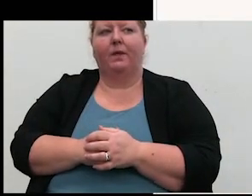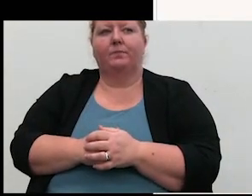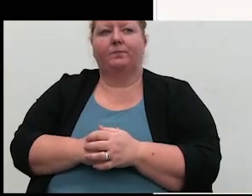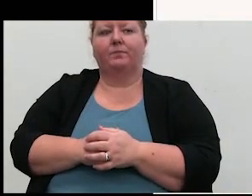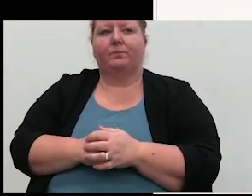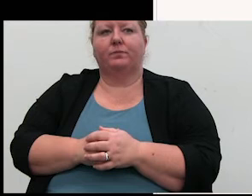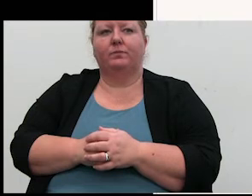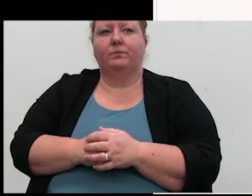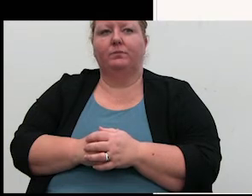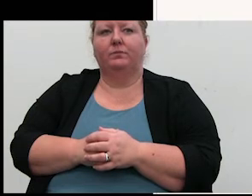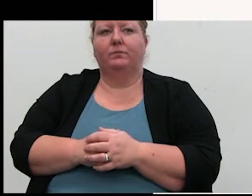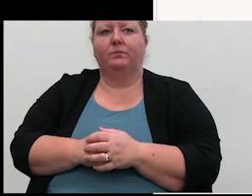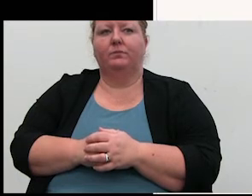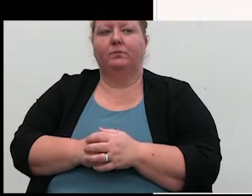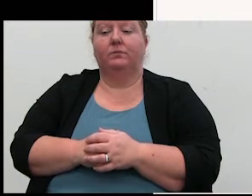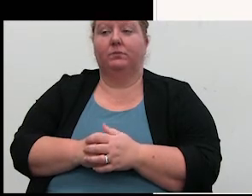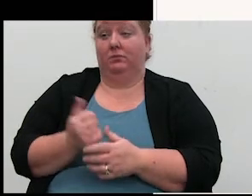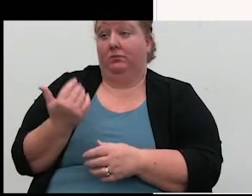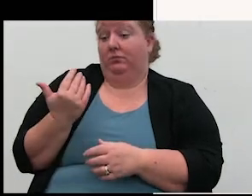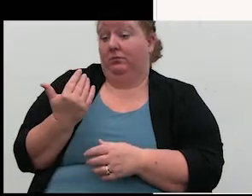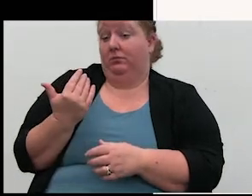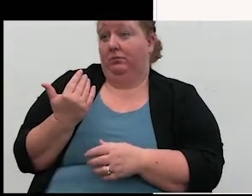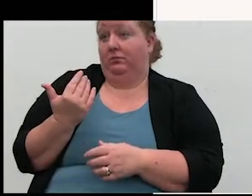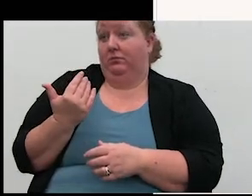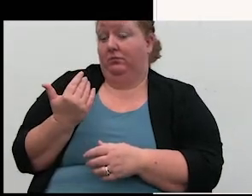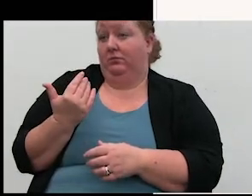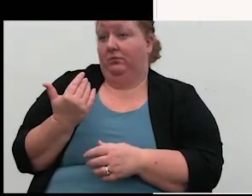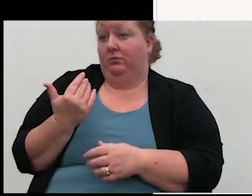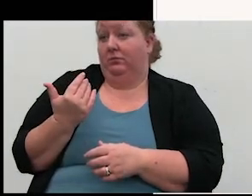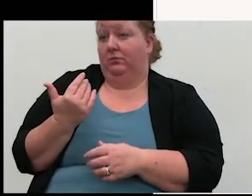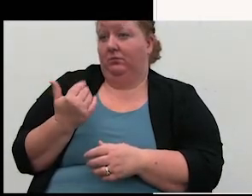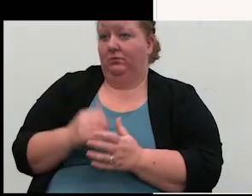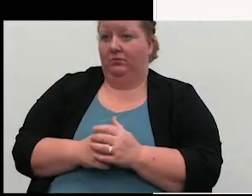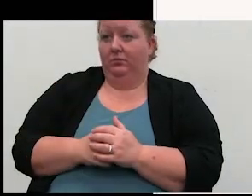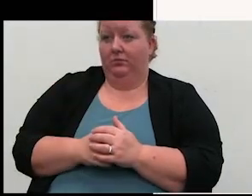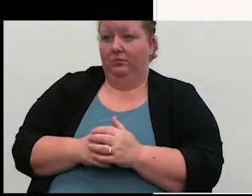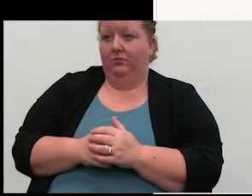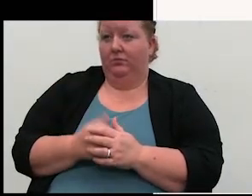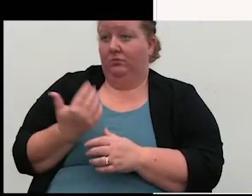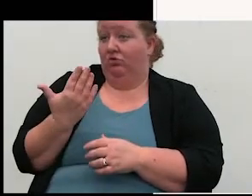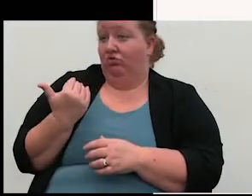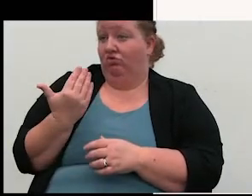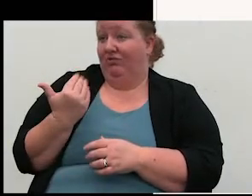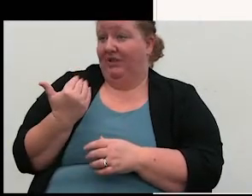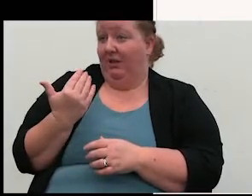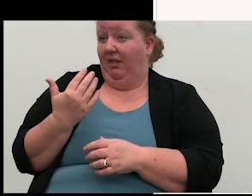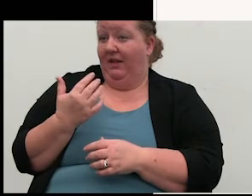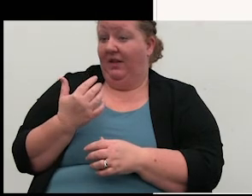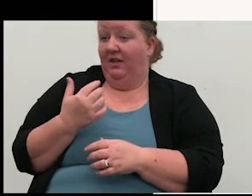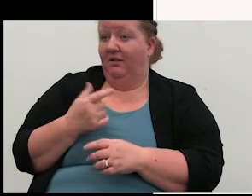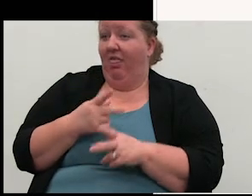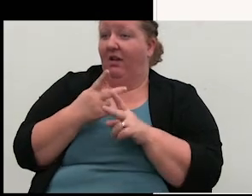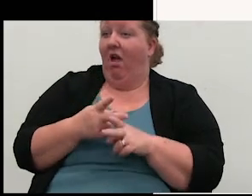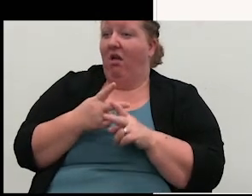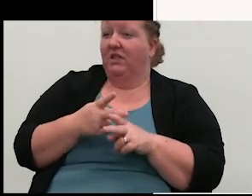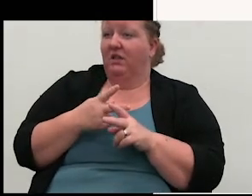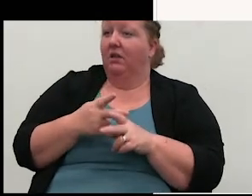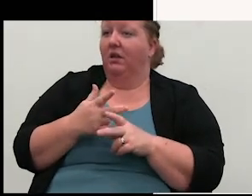this is quite a recent, it's not that recent, it's a couple of years old, from The Guardian, The Dangerous Less